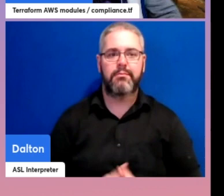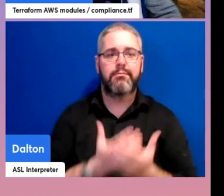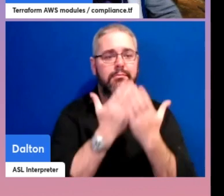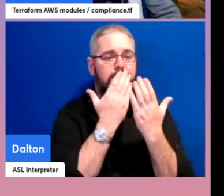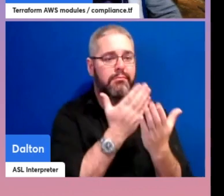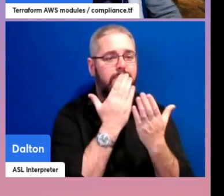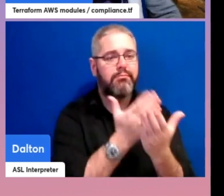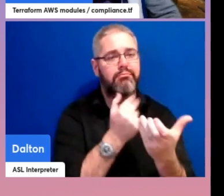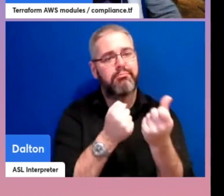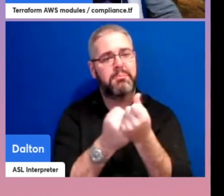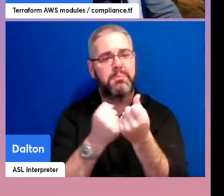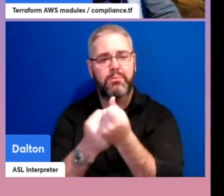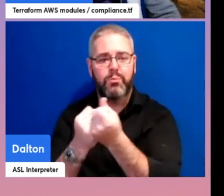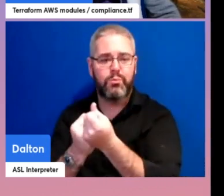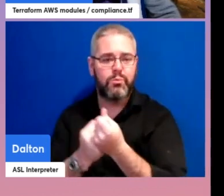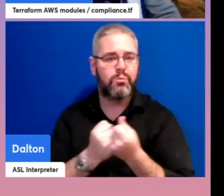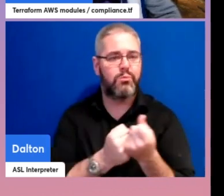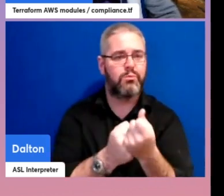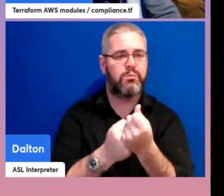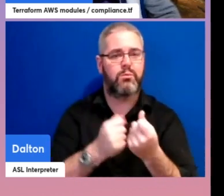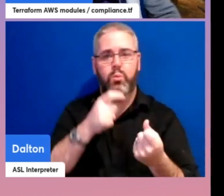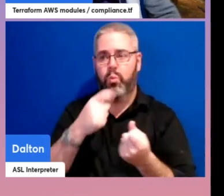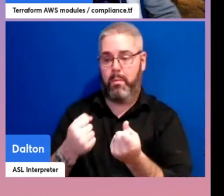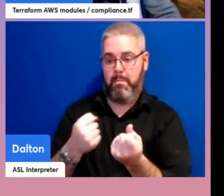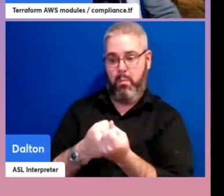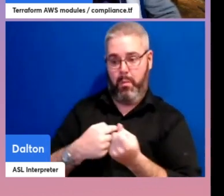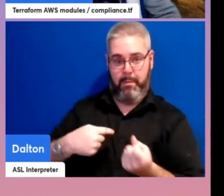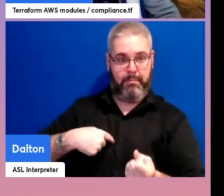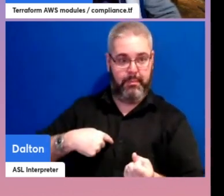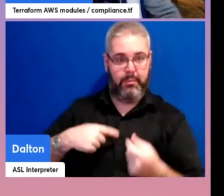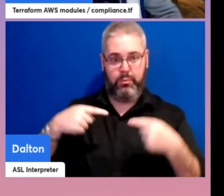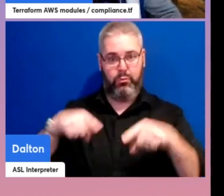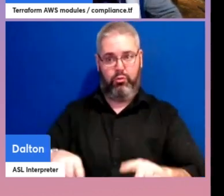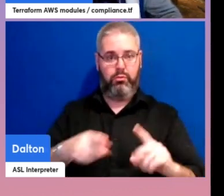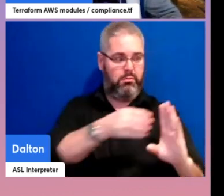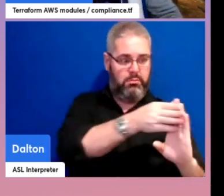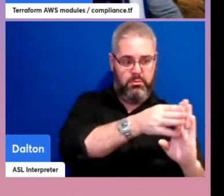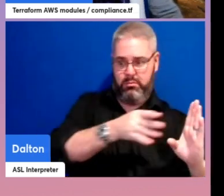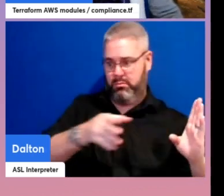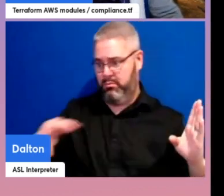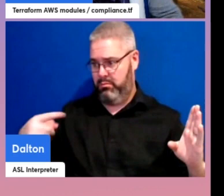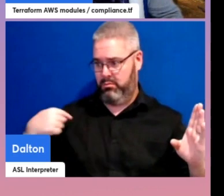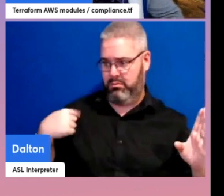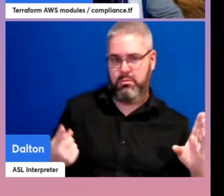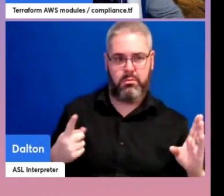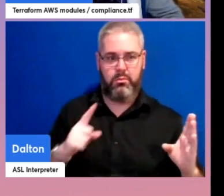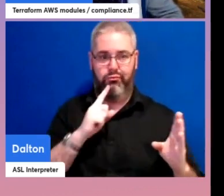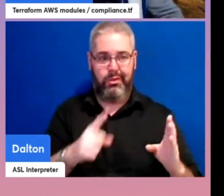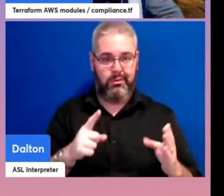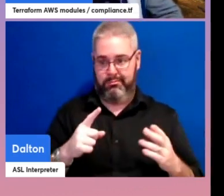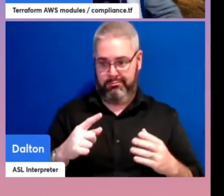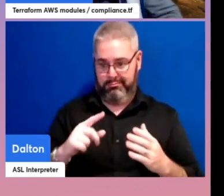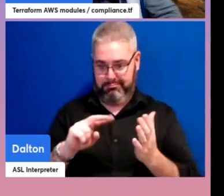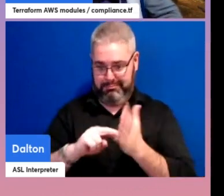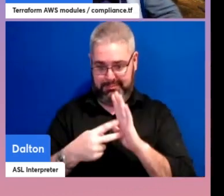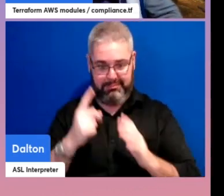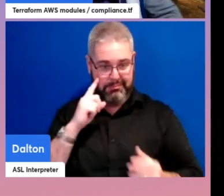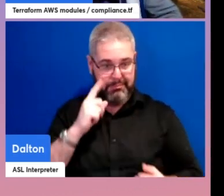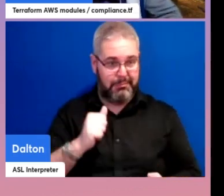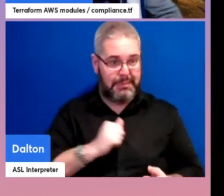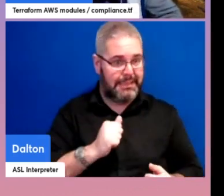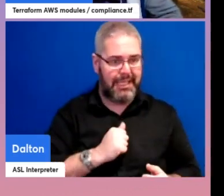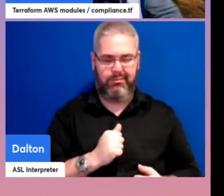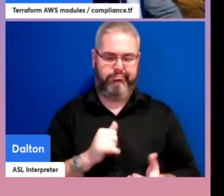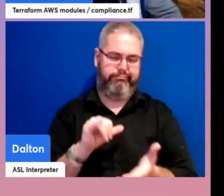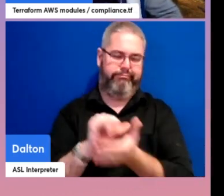people who support me over this period of time. It wouldn't be just possible to do without your